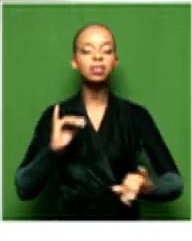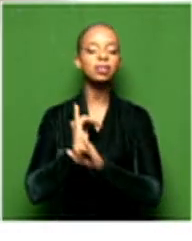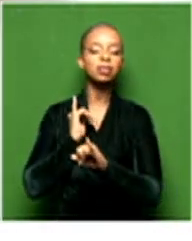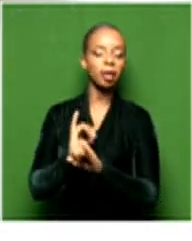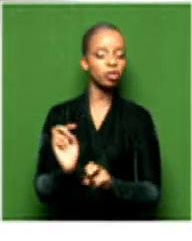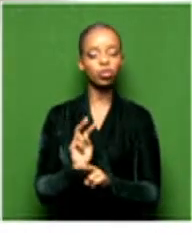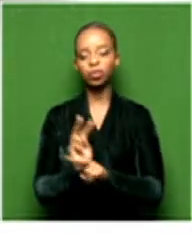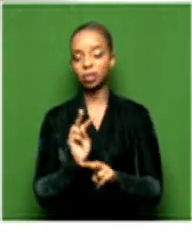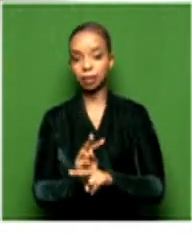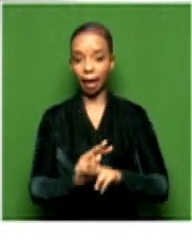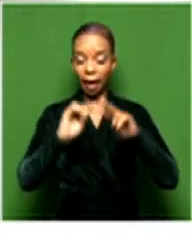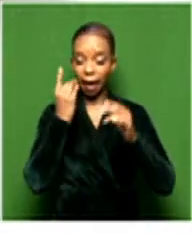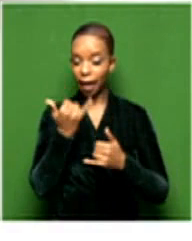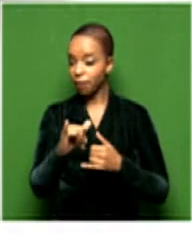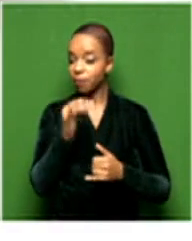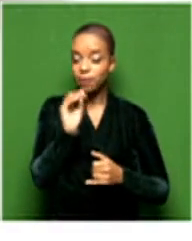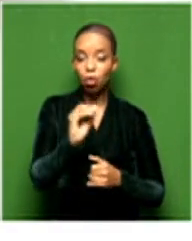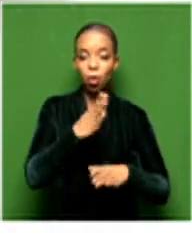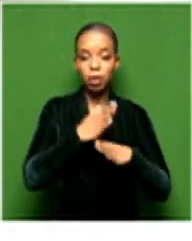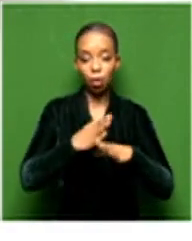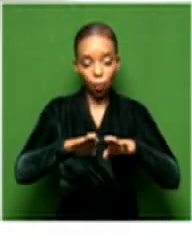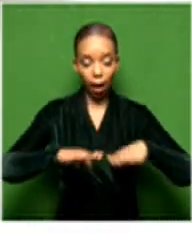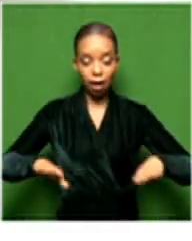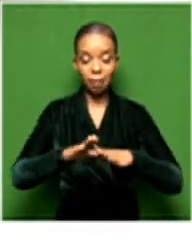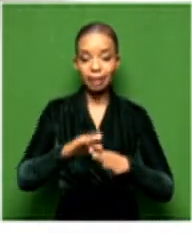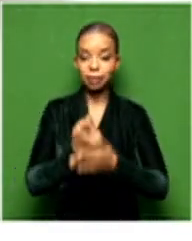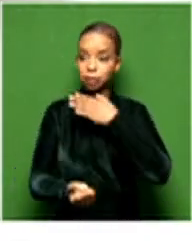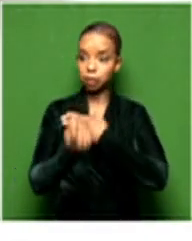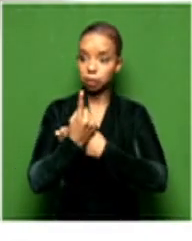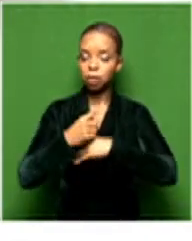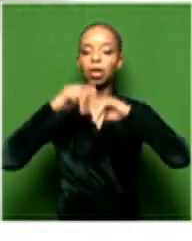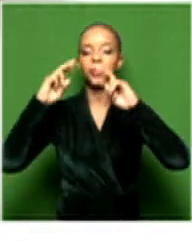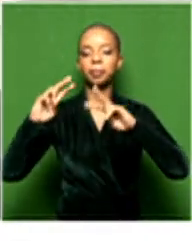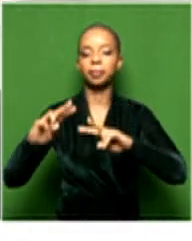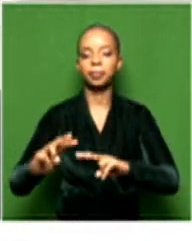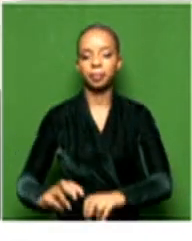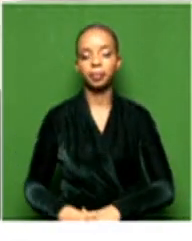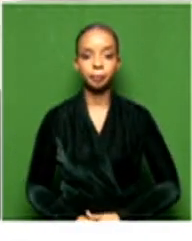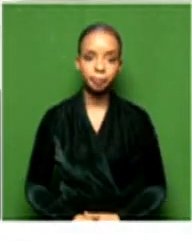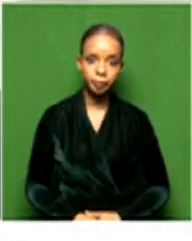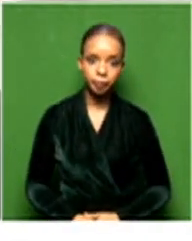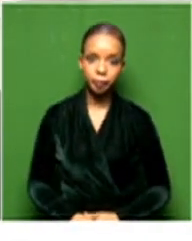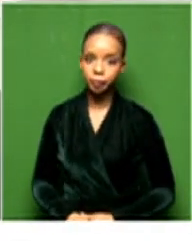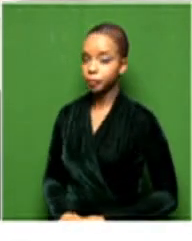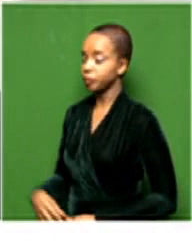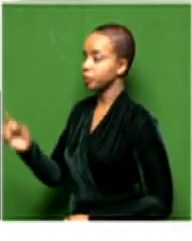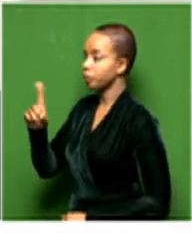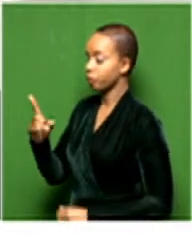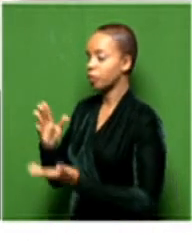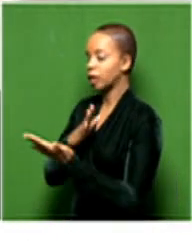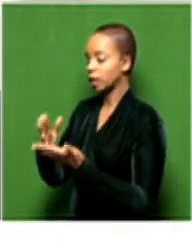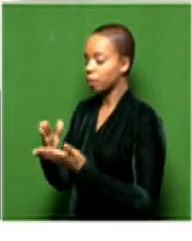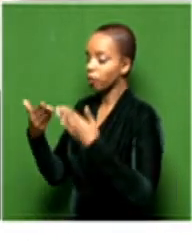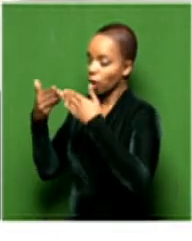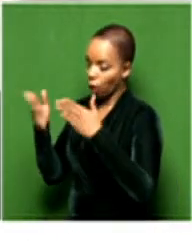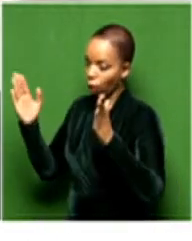any workplace incidents that could possibly be any threats. So what are some of the open doors that